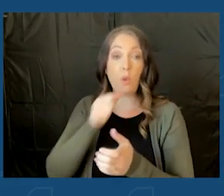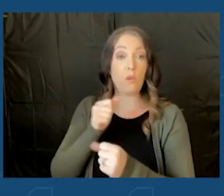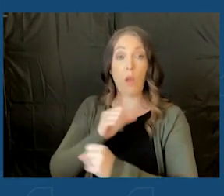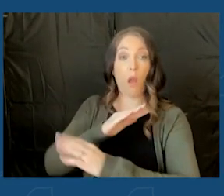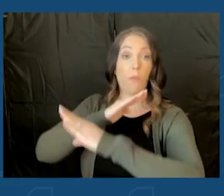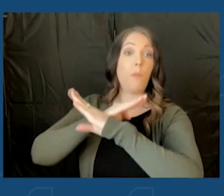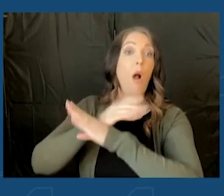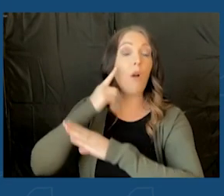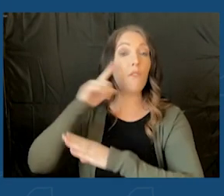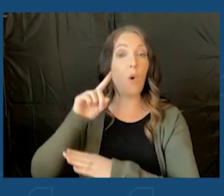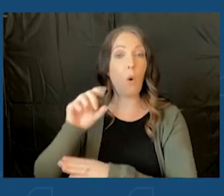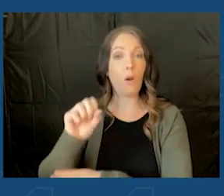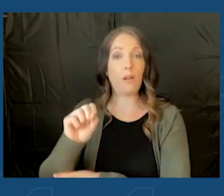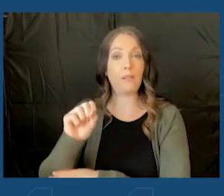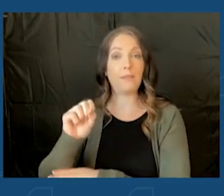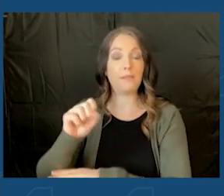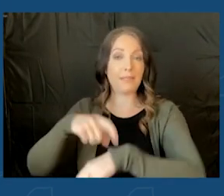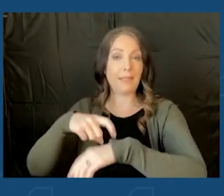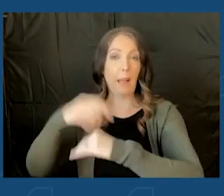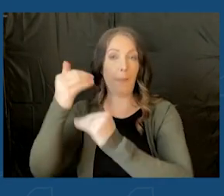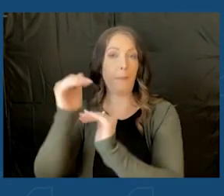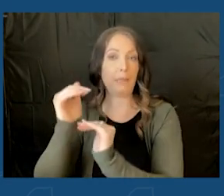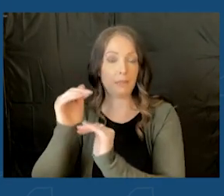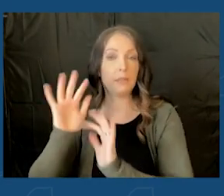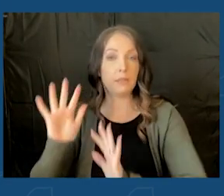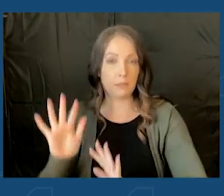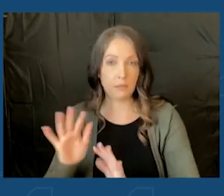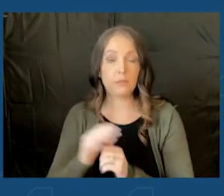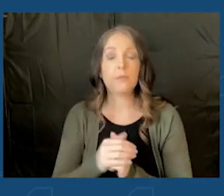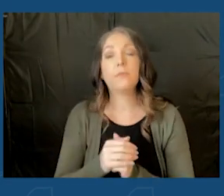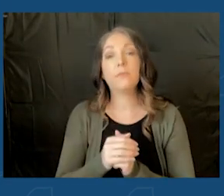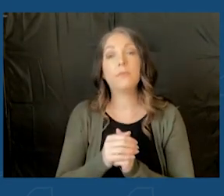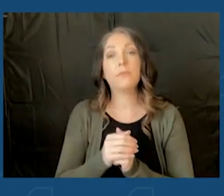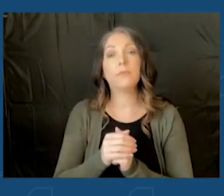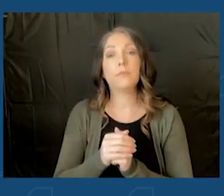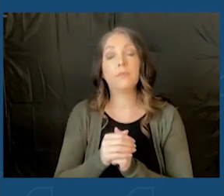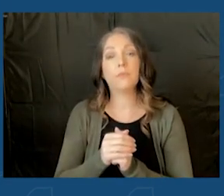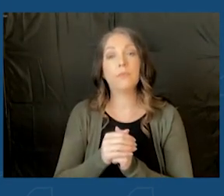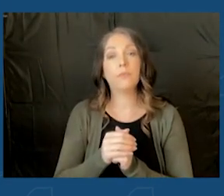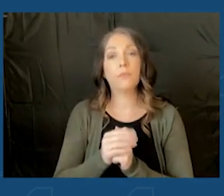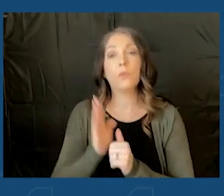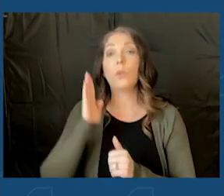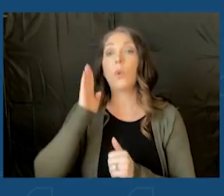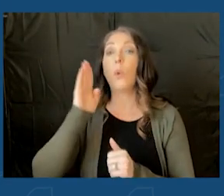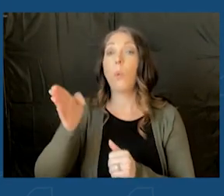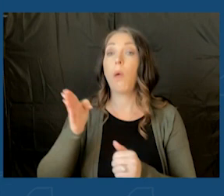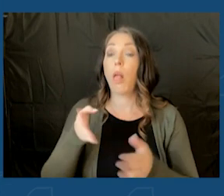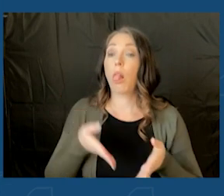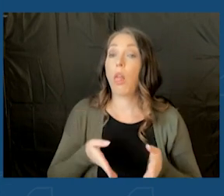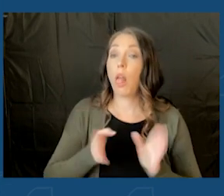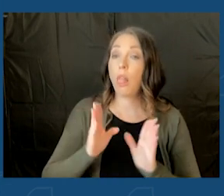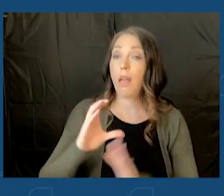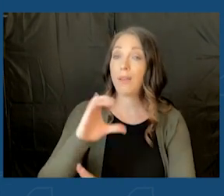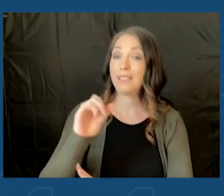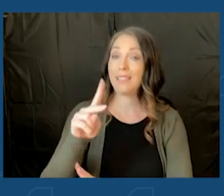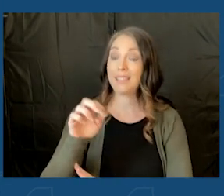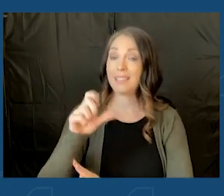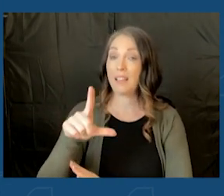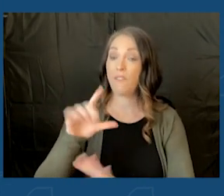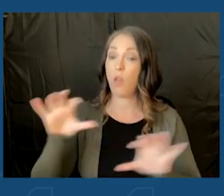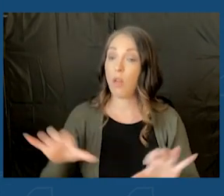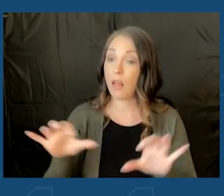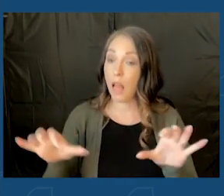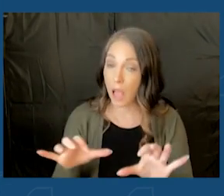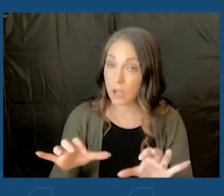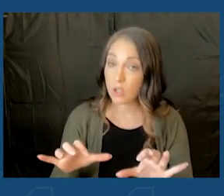or a notice of claim requirement. Also, it'll allow for there to be civil actions be revived that were previously dismissed